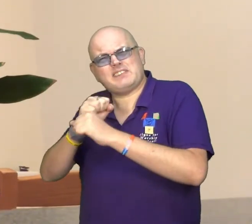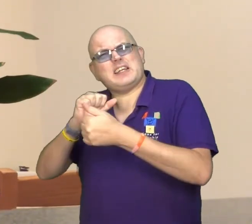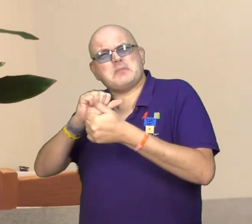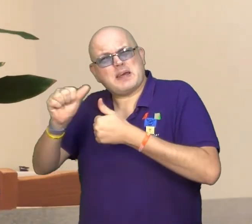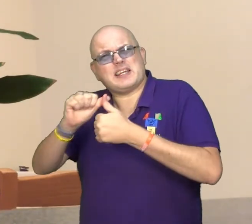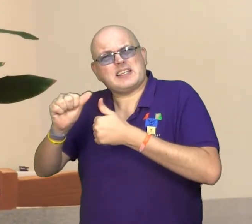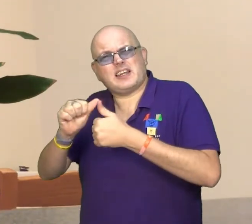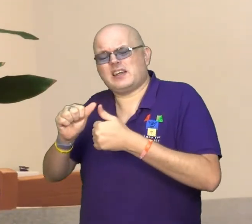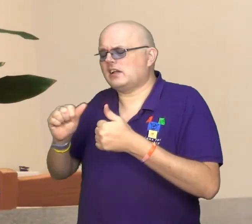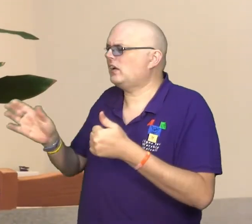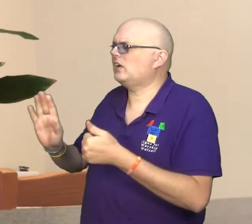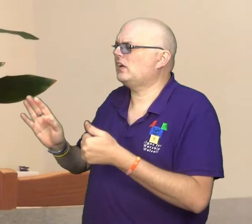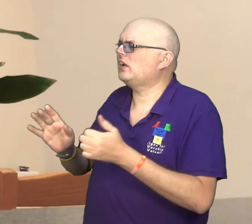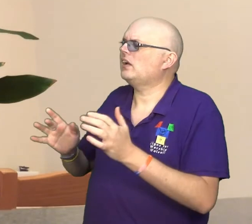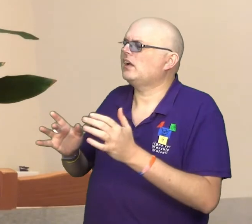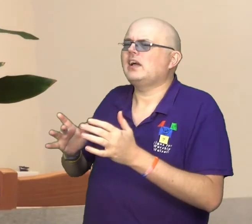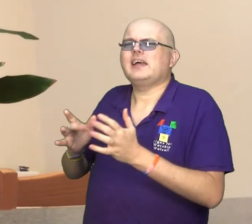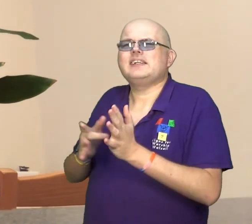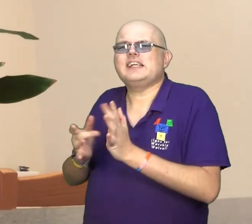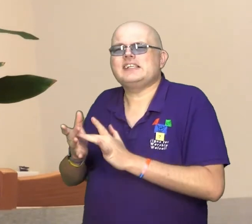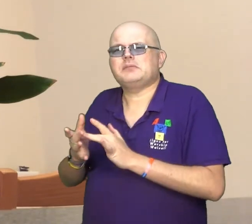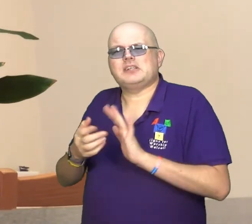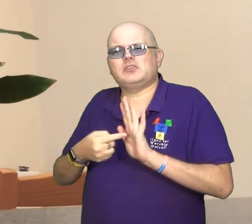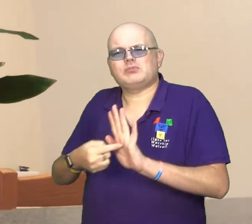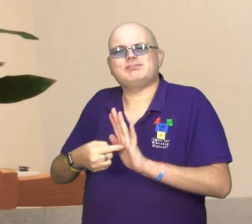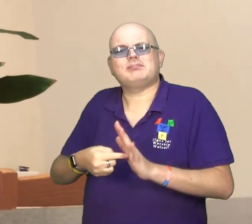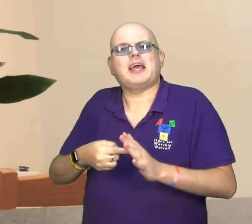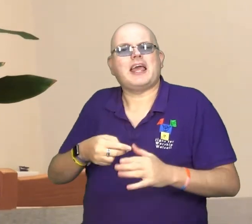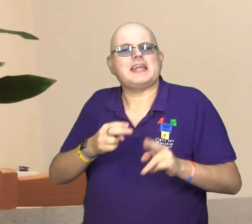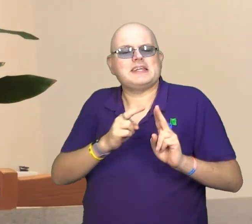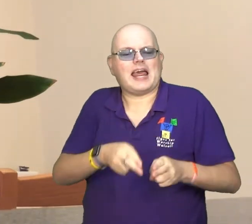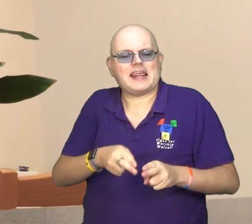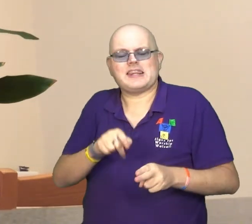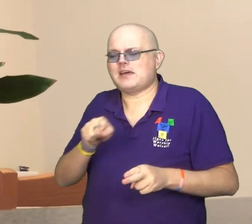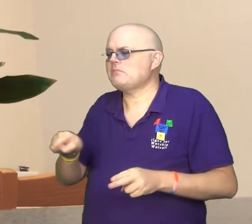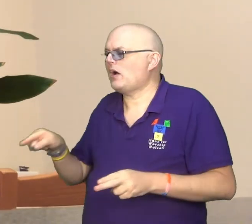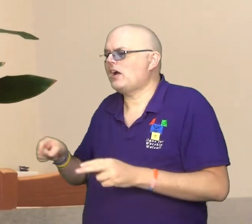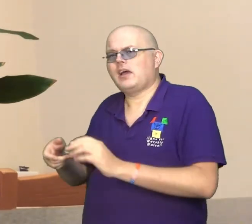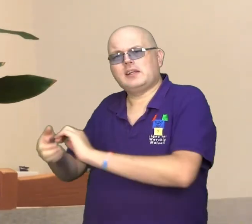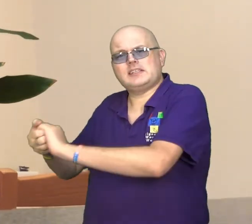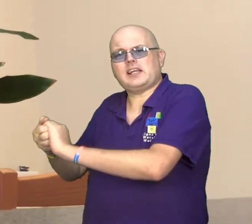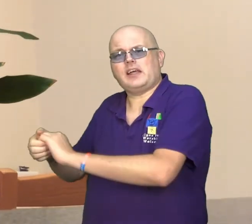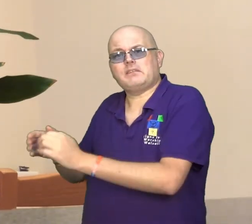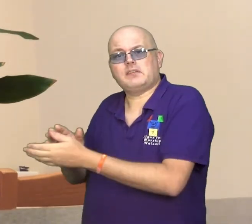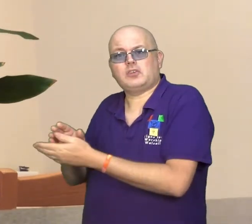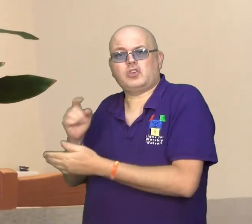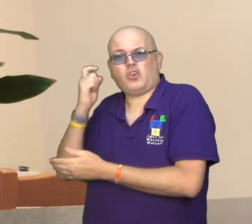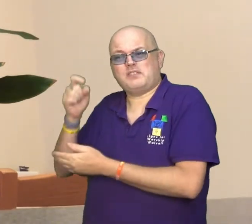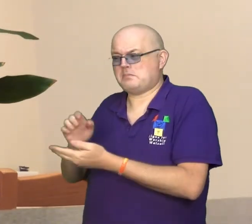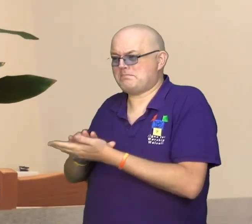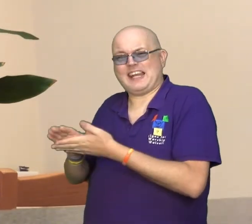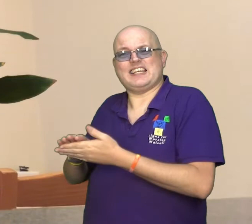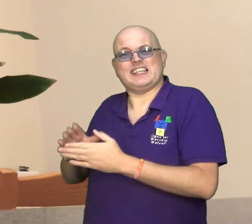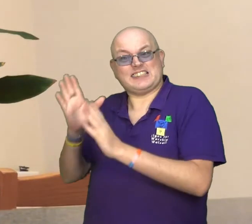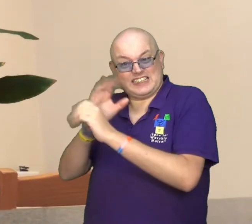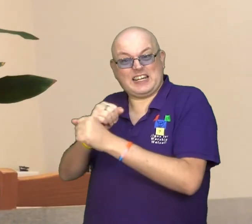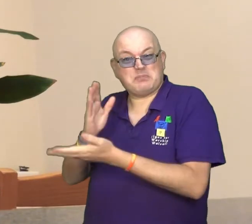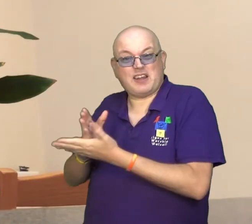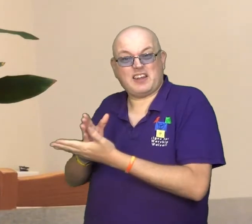better." Jesus had been speaking of his death, but his disciples thought he meant natural